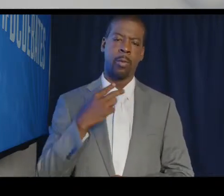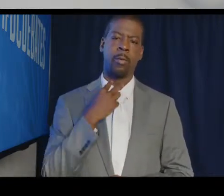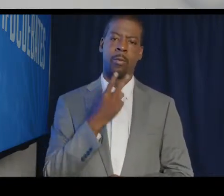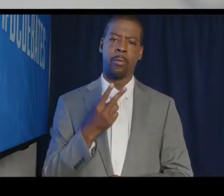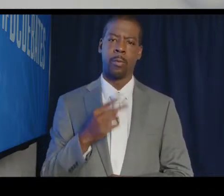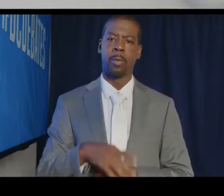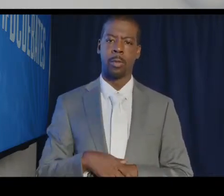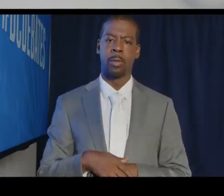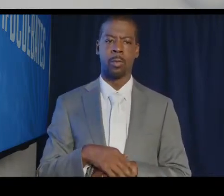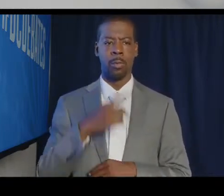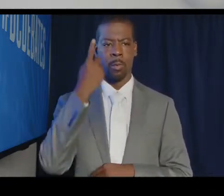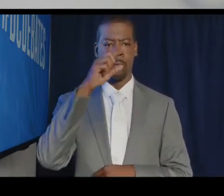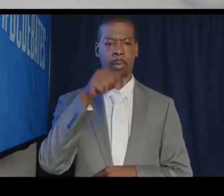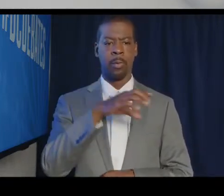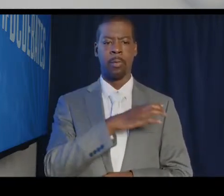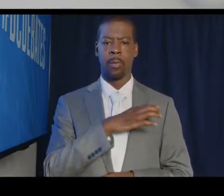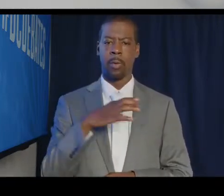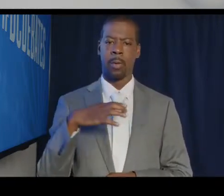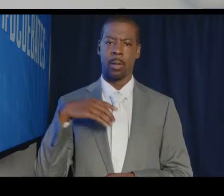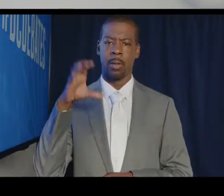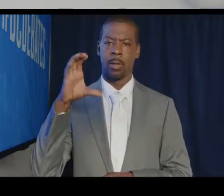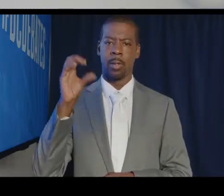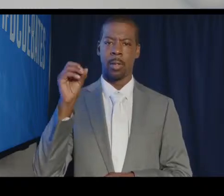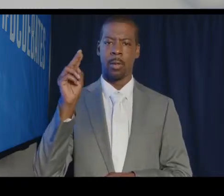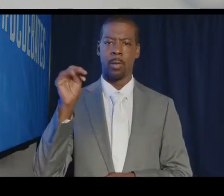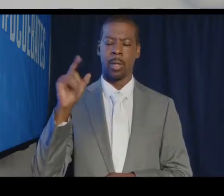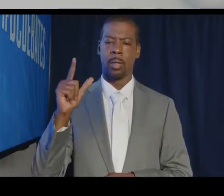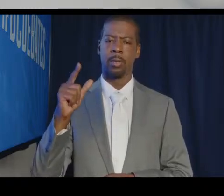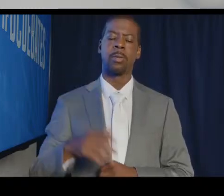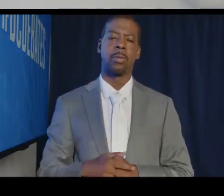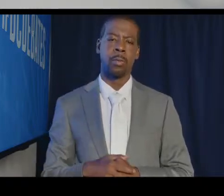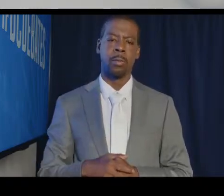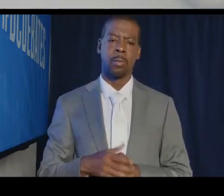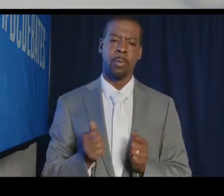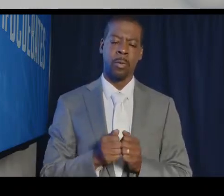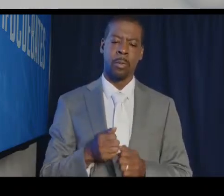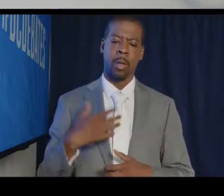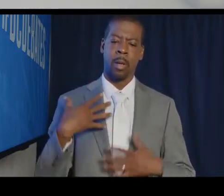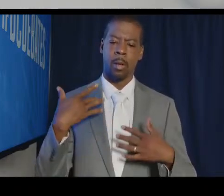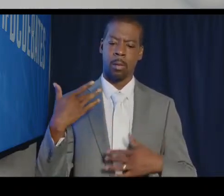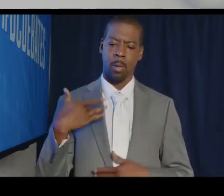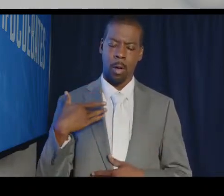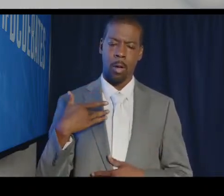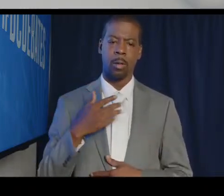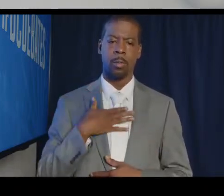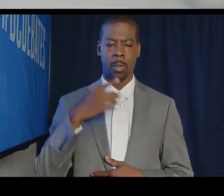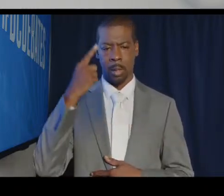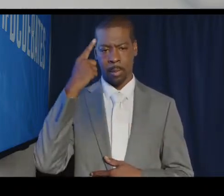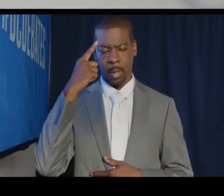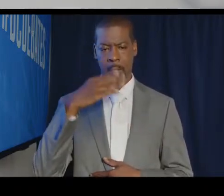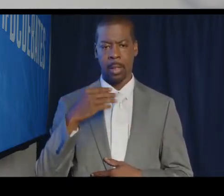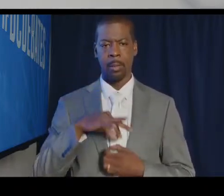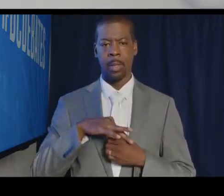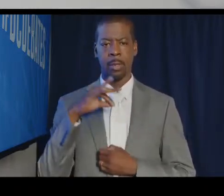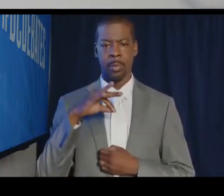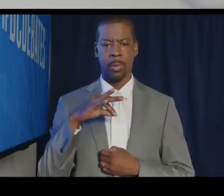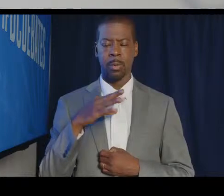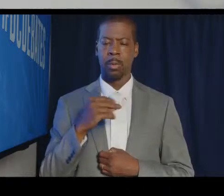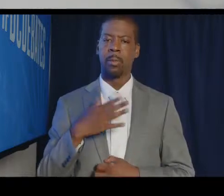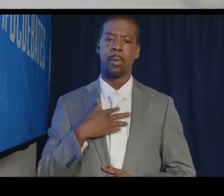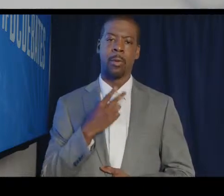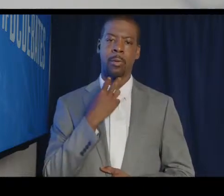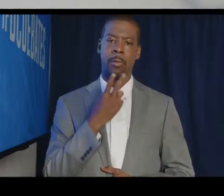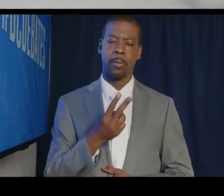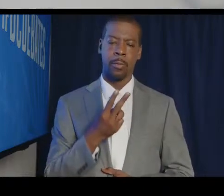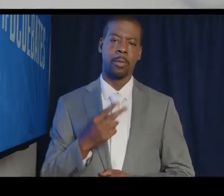on the council, with my heart, with my mind, and with my spirit. Mainly with the voice.